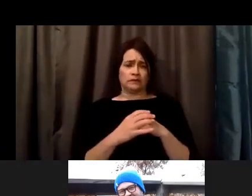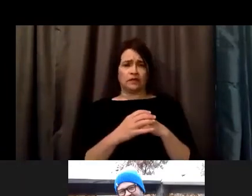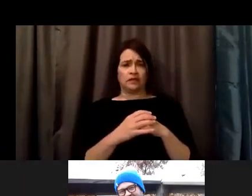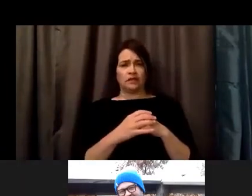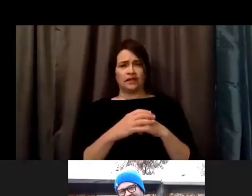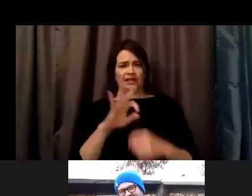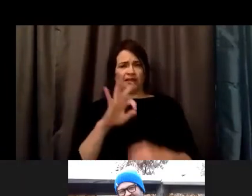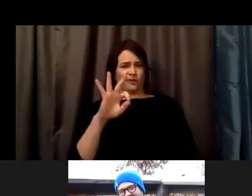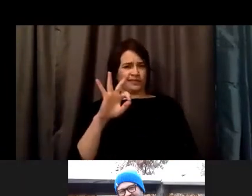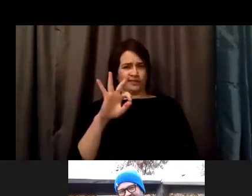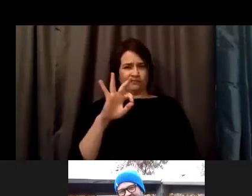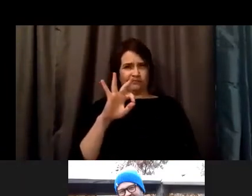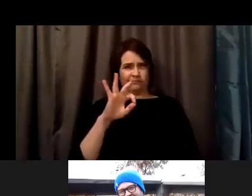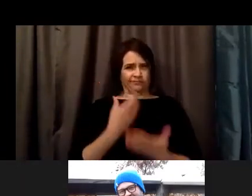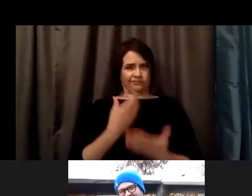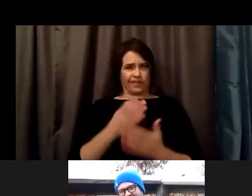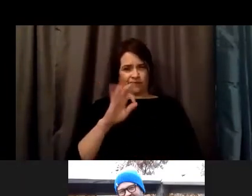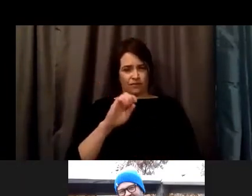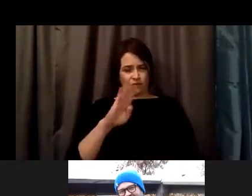27th.